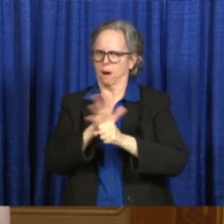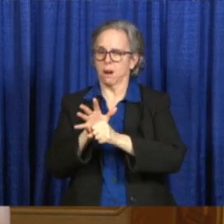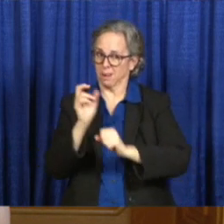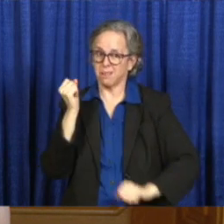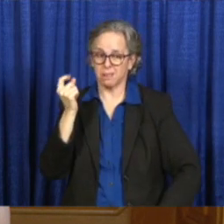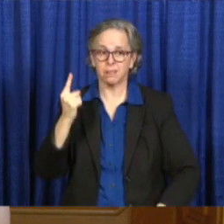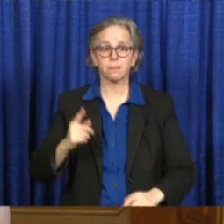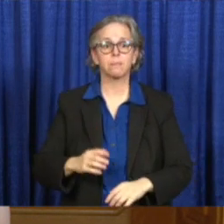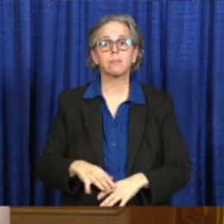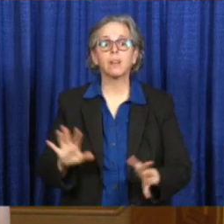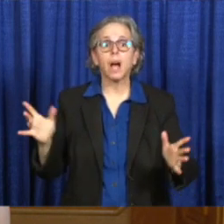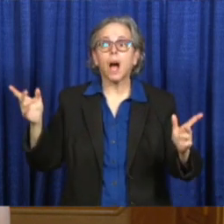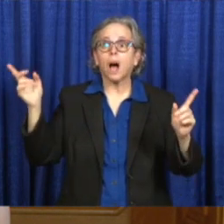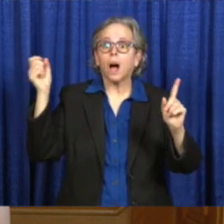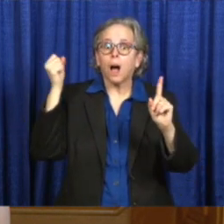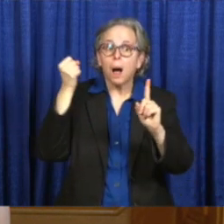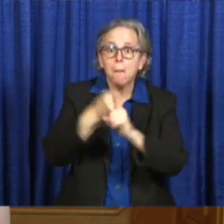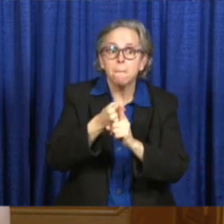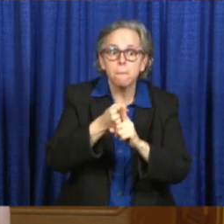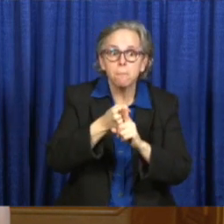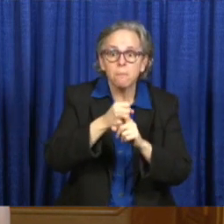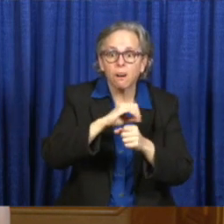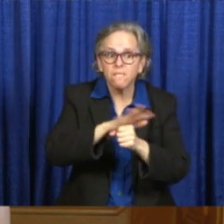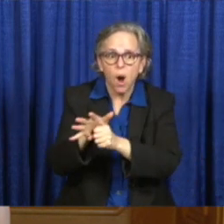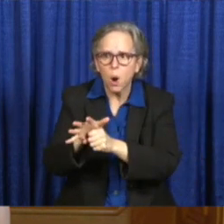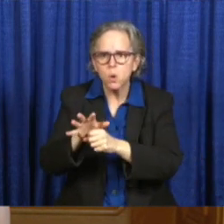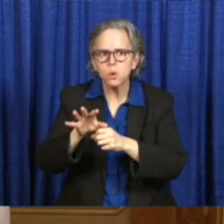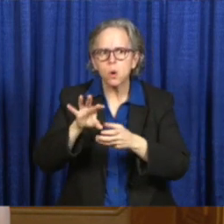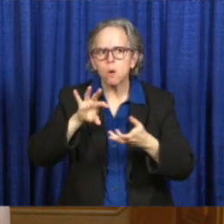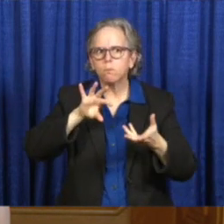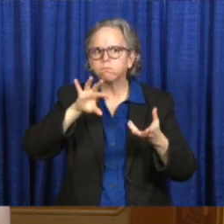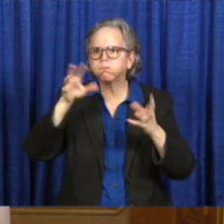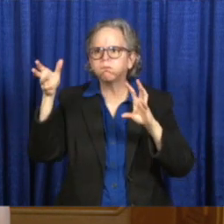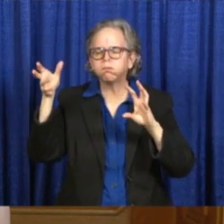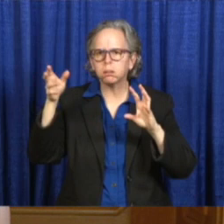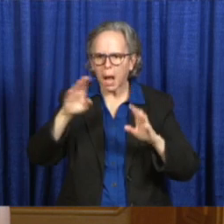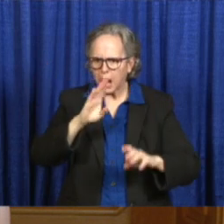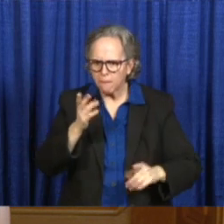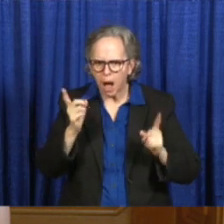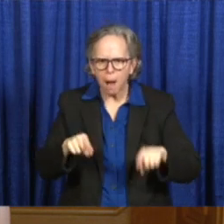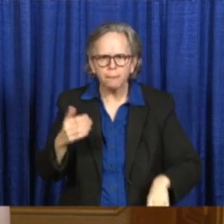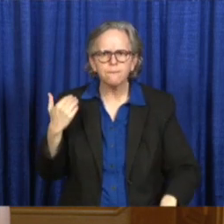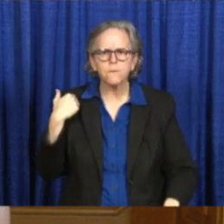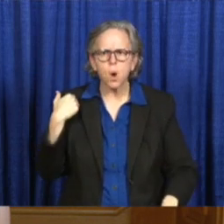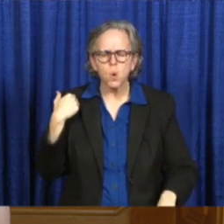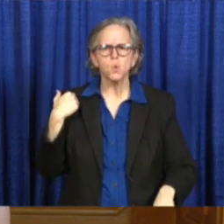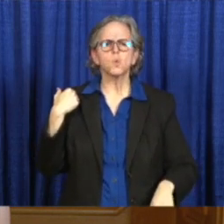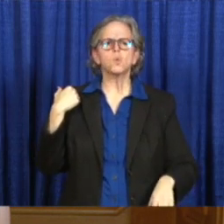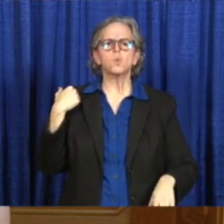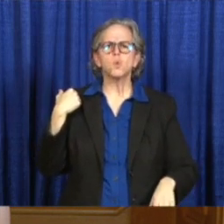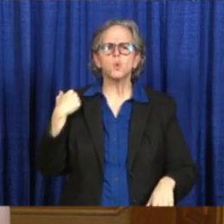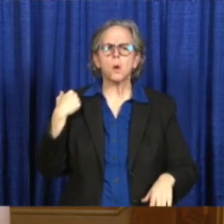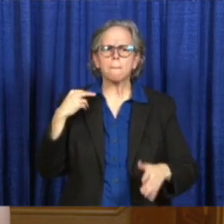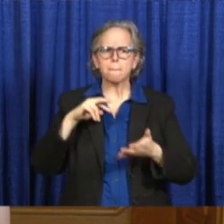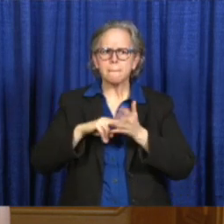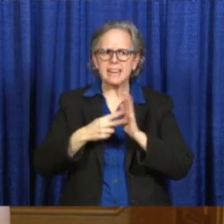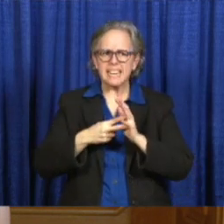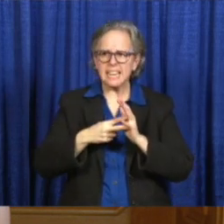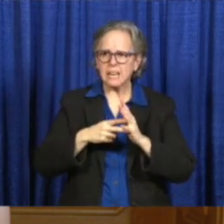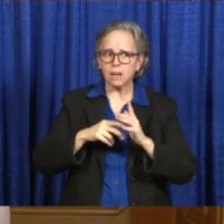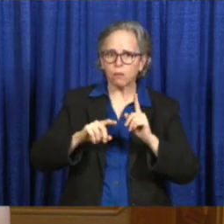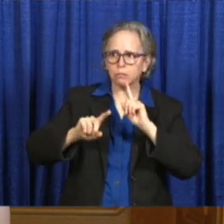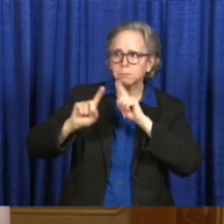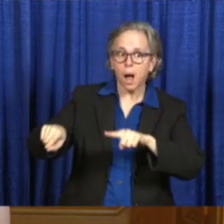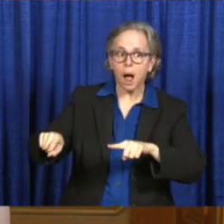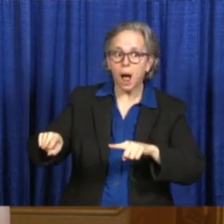coronavirus and what's happening, of course, is unprecedented, and what is going to happen is unprecedented. And so as we learn